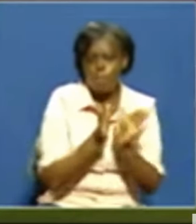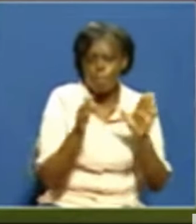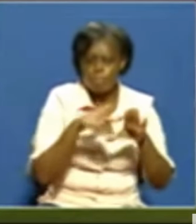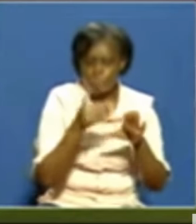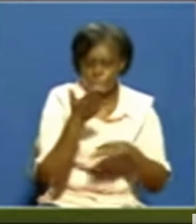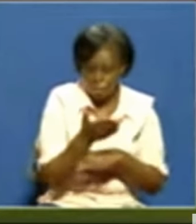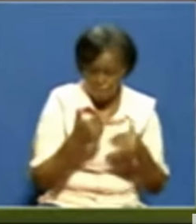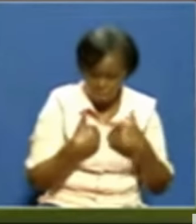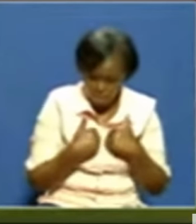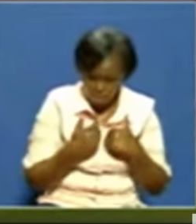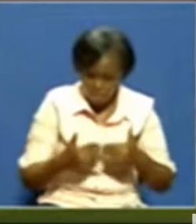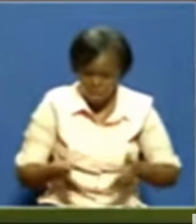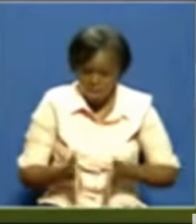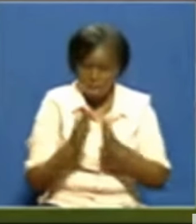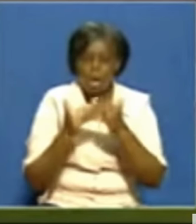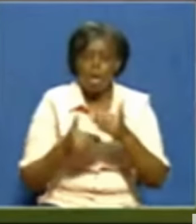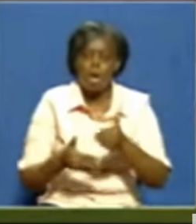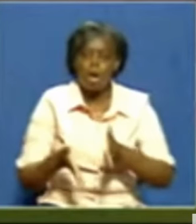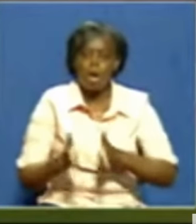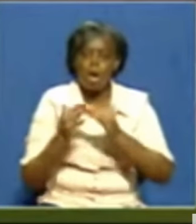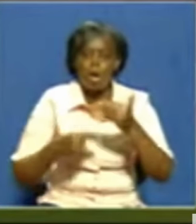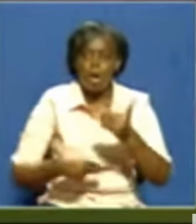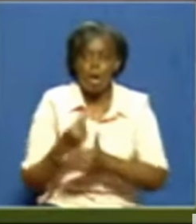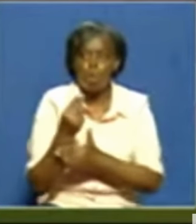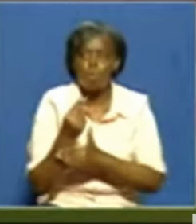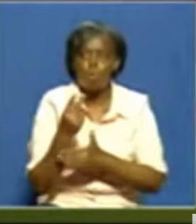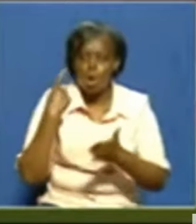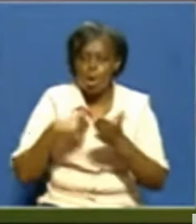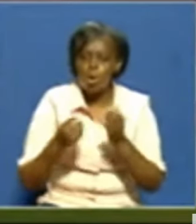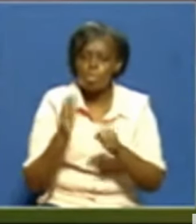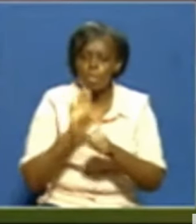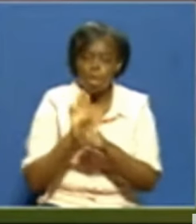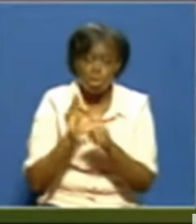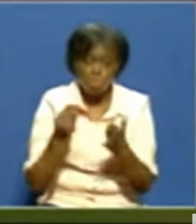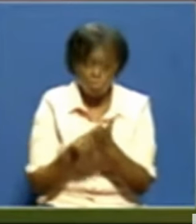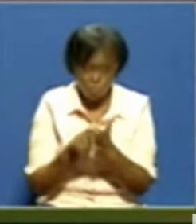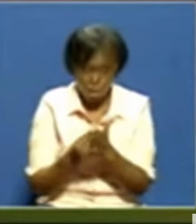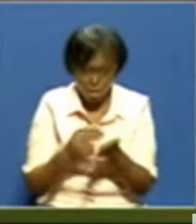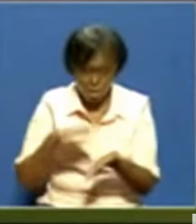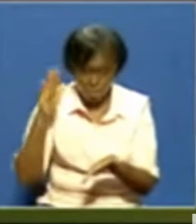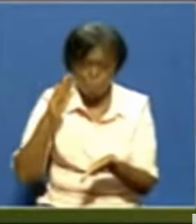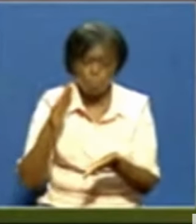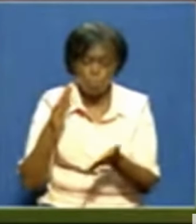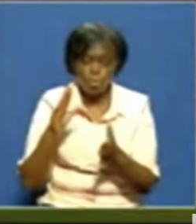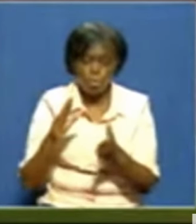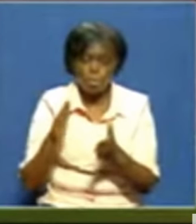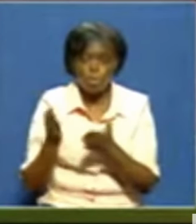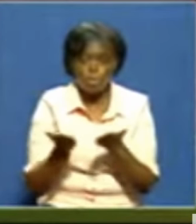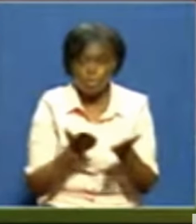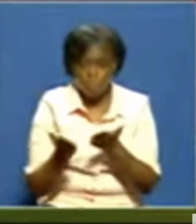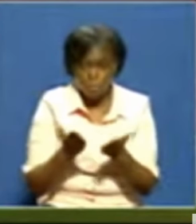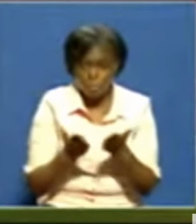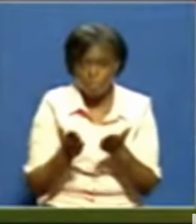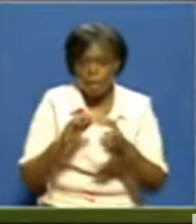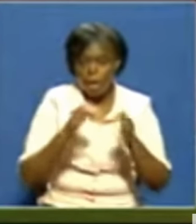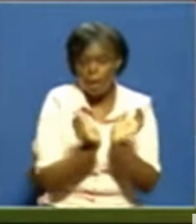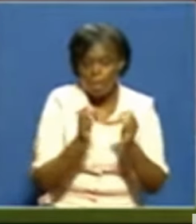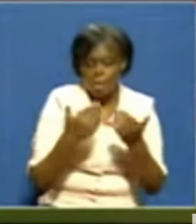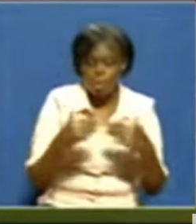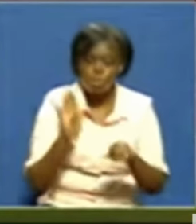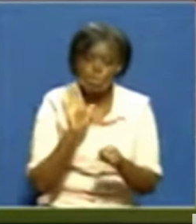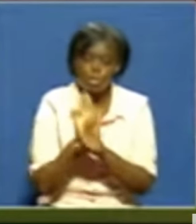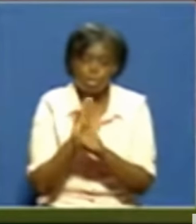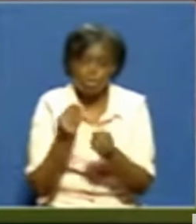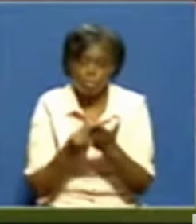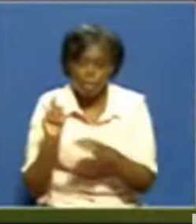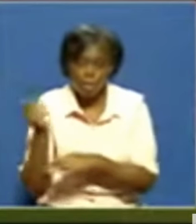The Express Highway will probably cost so much more. And even if it's going to give a service, the government is going to lose a lot of money in terms of Kenyans